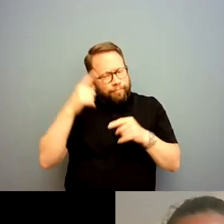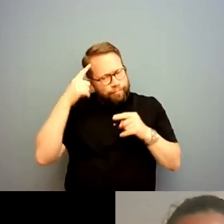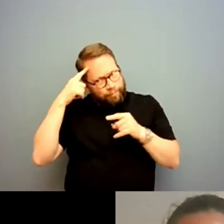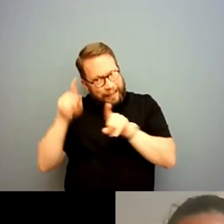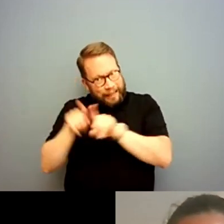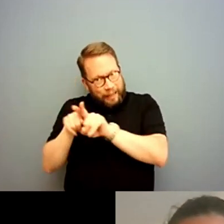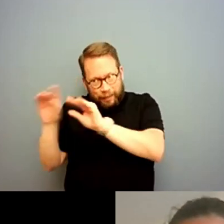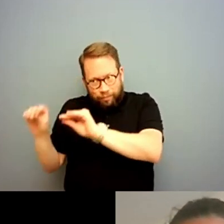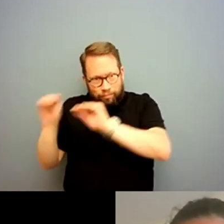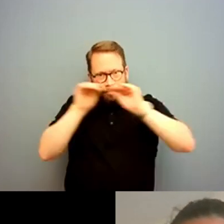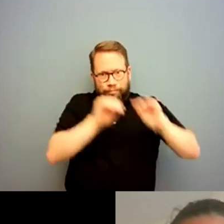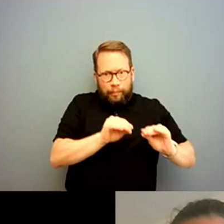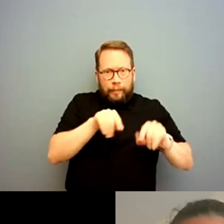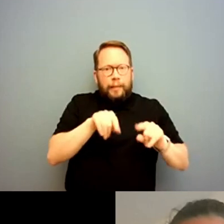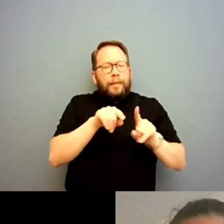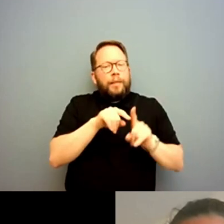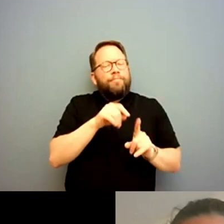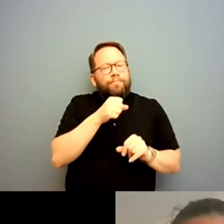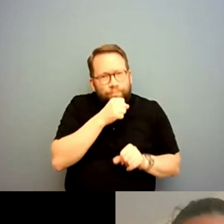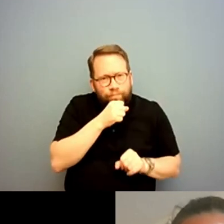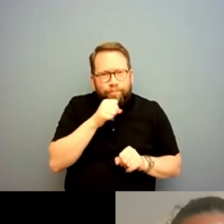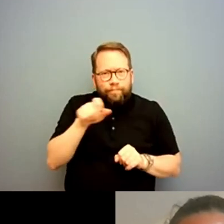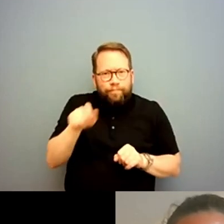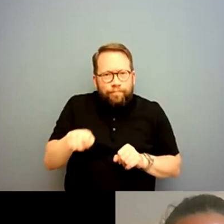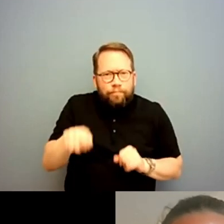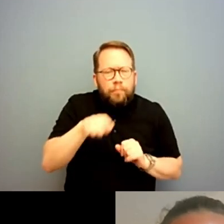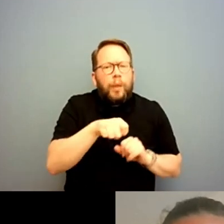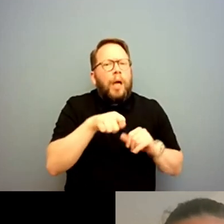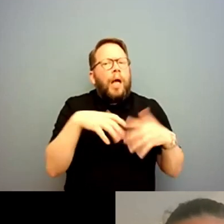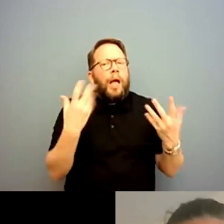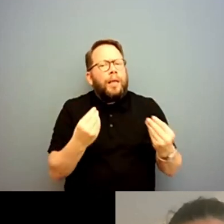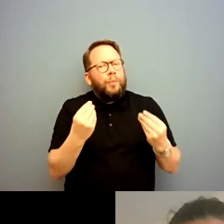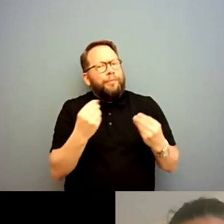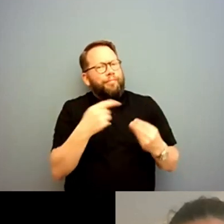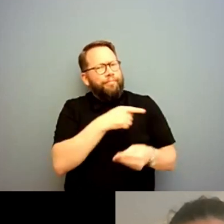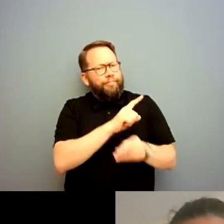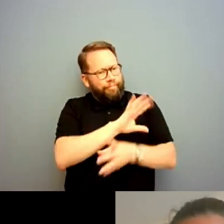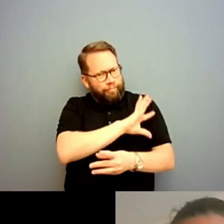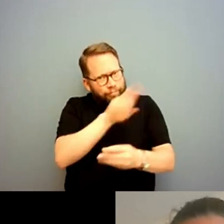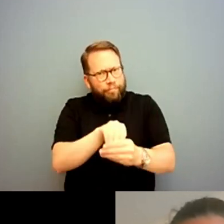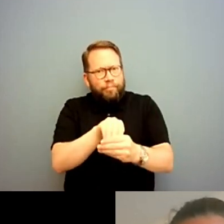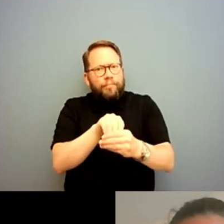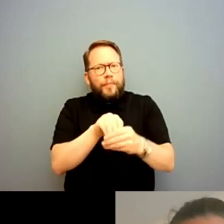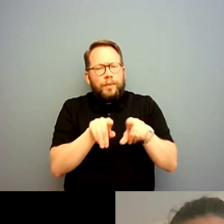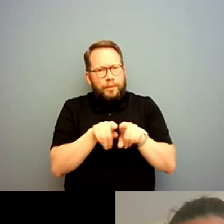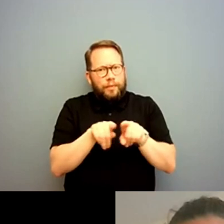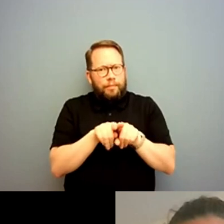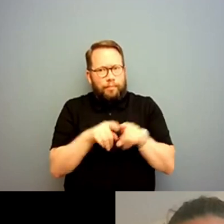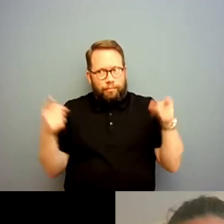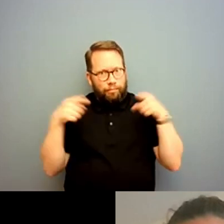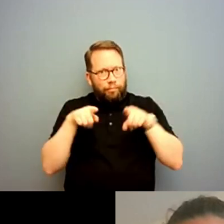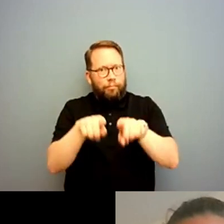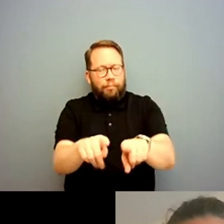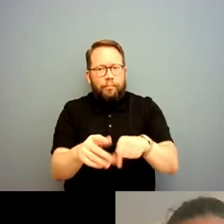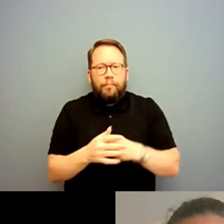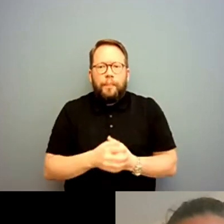elder rights groups around the world. They're becoming less and less driven by people who are in